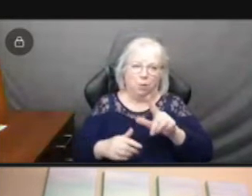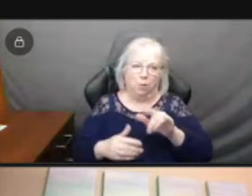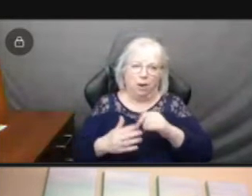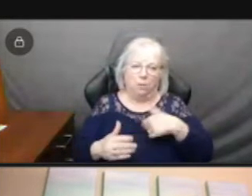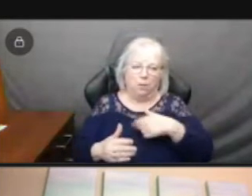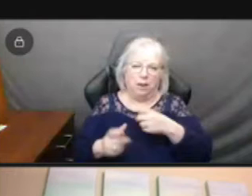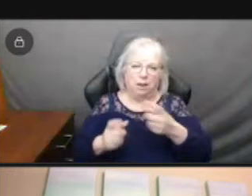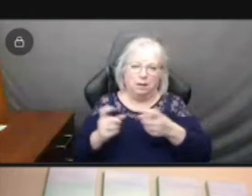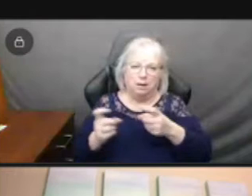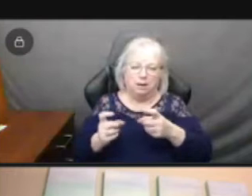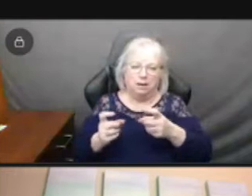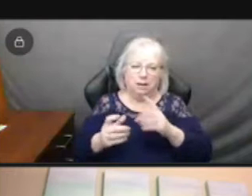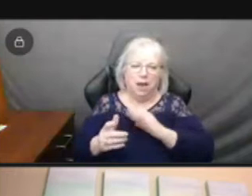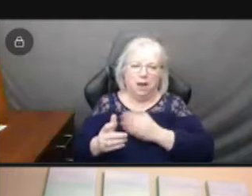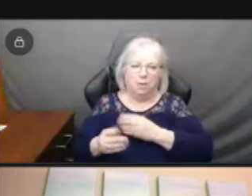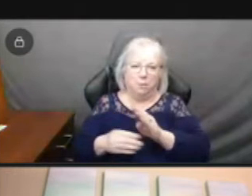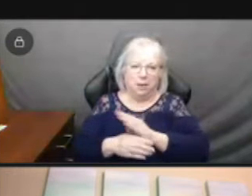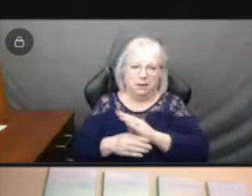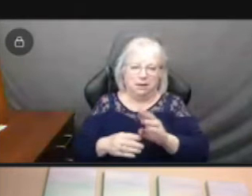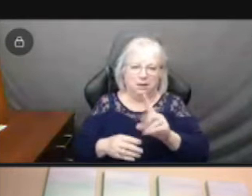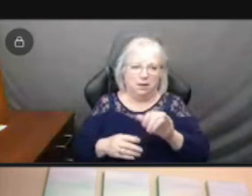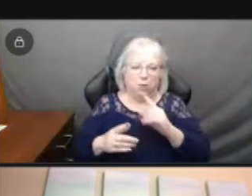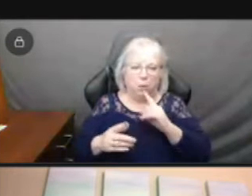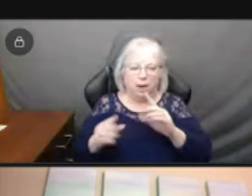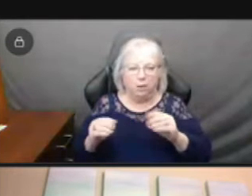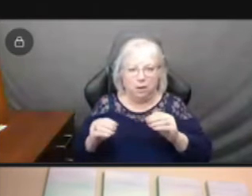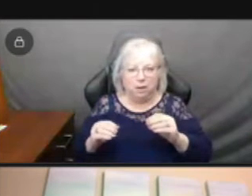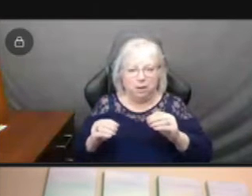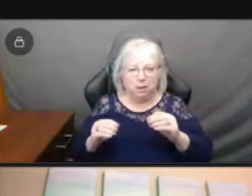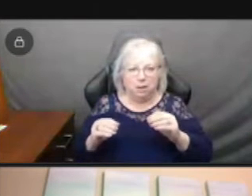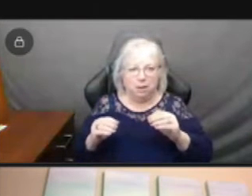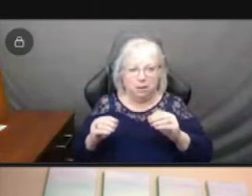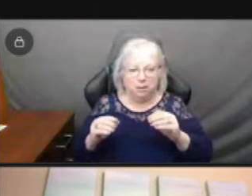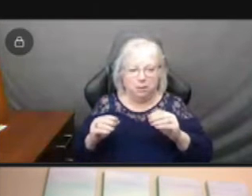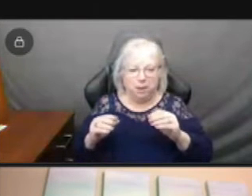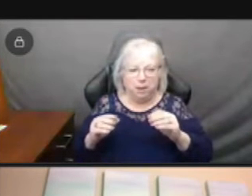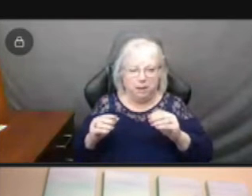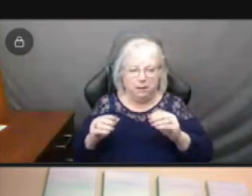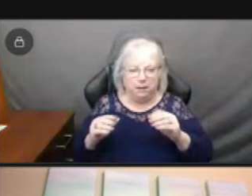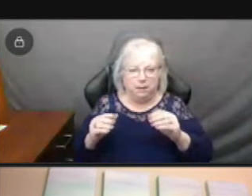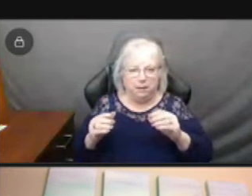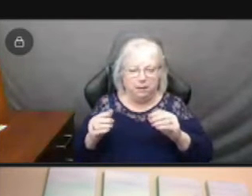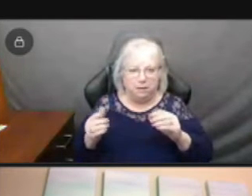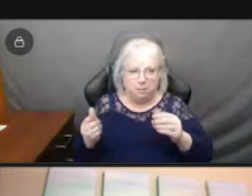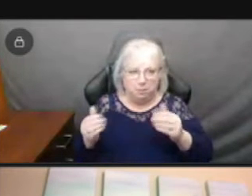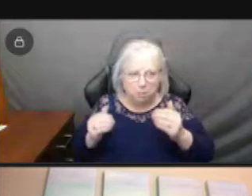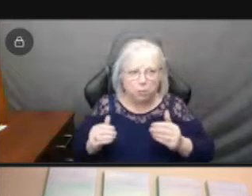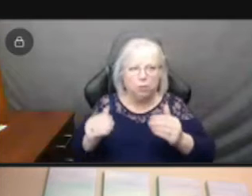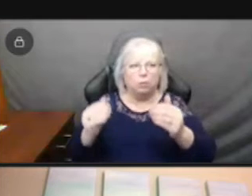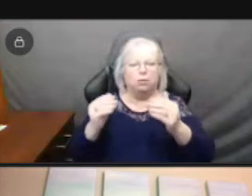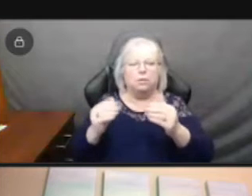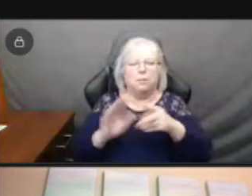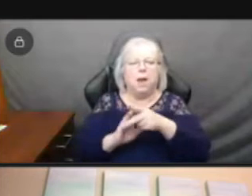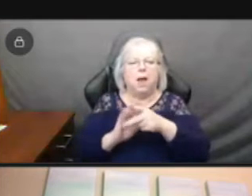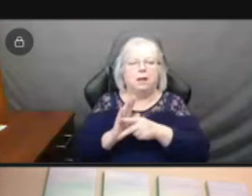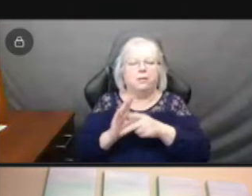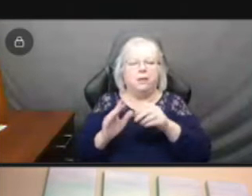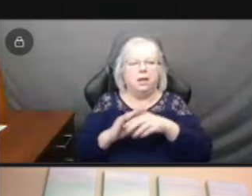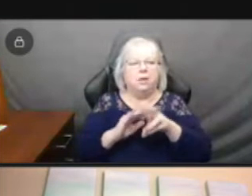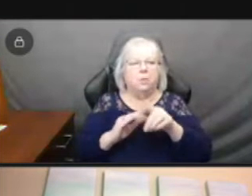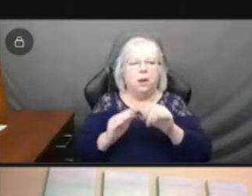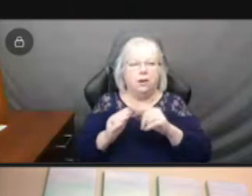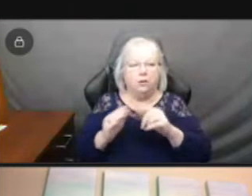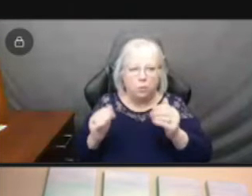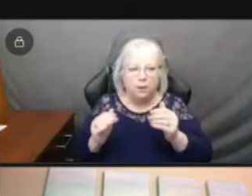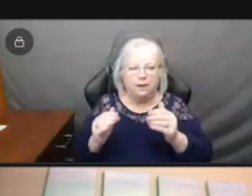business and how we move policy and move issues forward in our city to advance our city. So I thank you for your work on